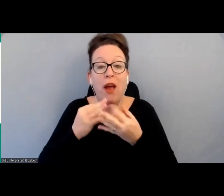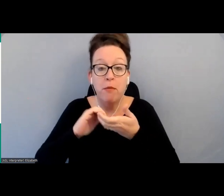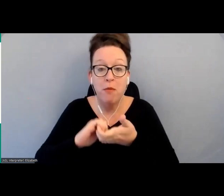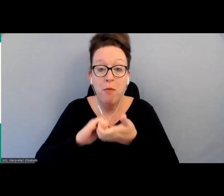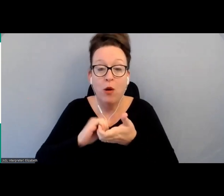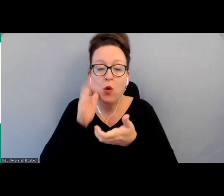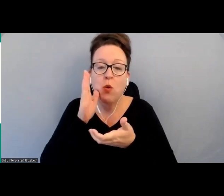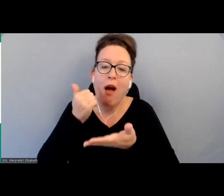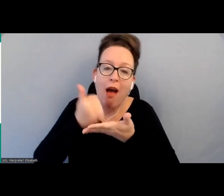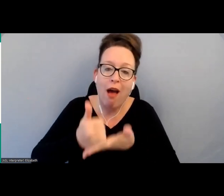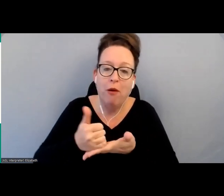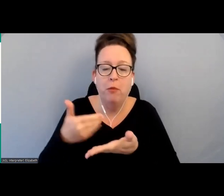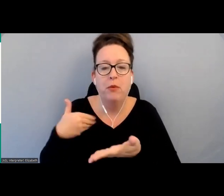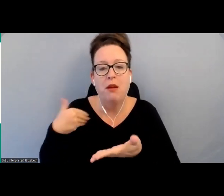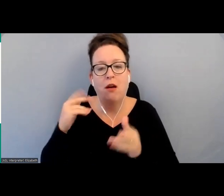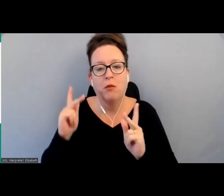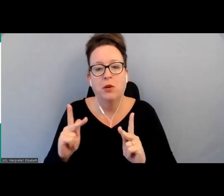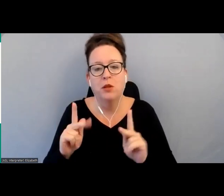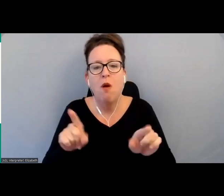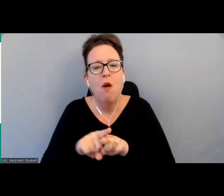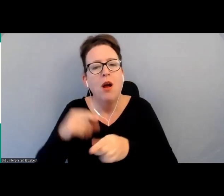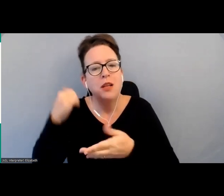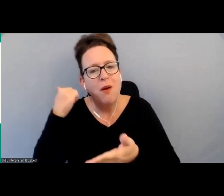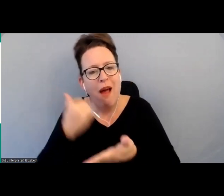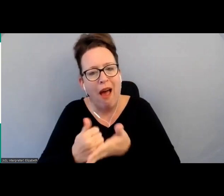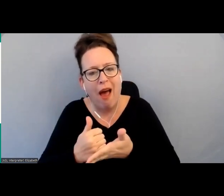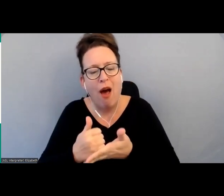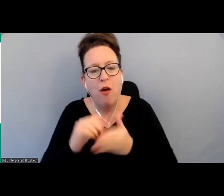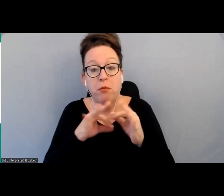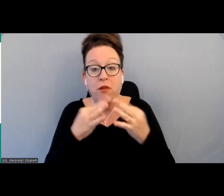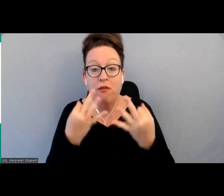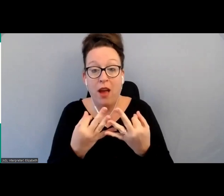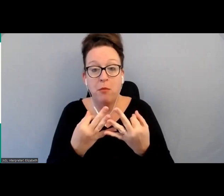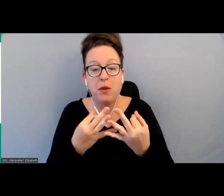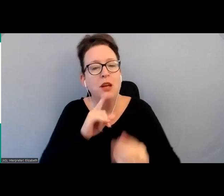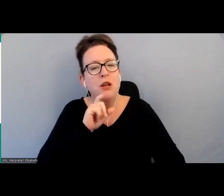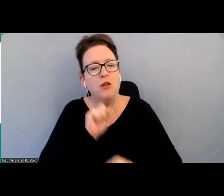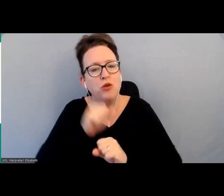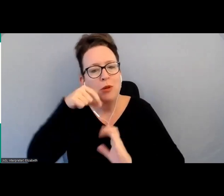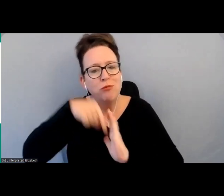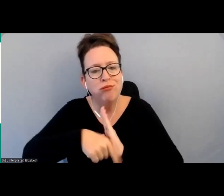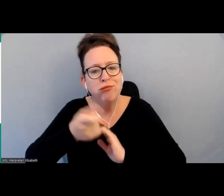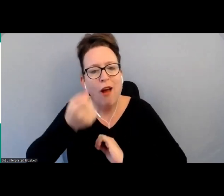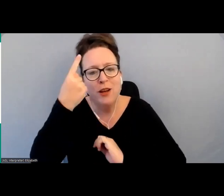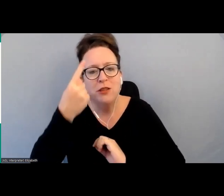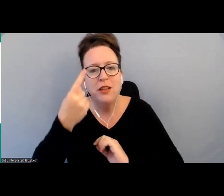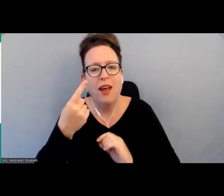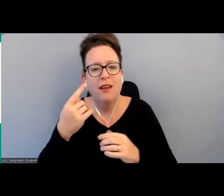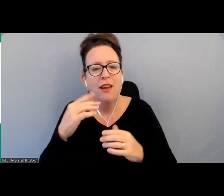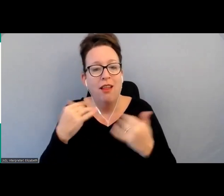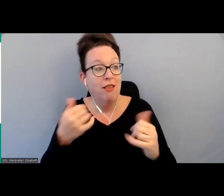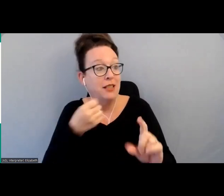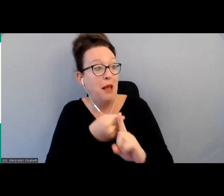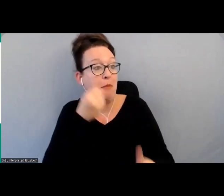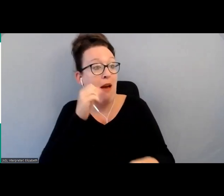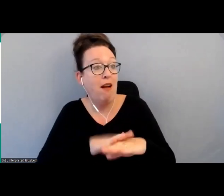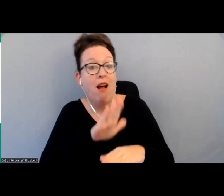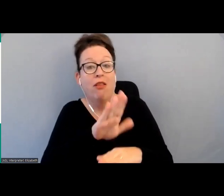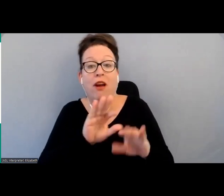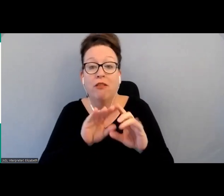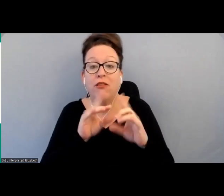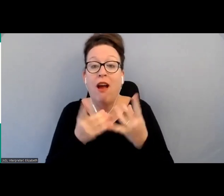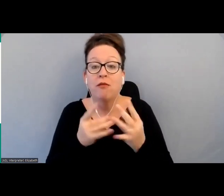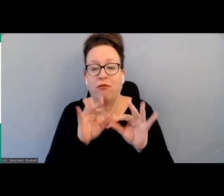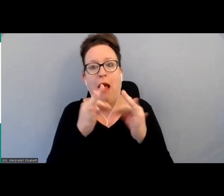the NextGener and the family understand exactly what the impact this is going to be on family dynamics and